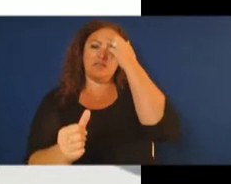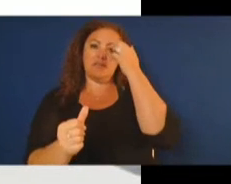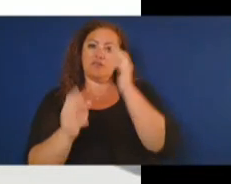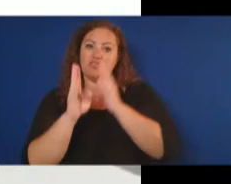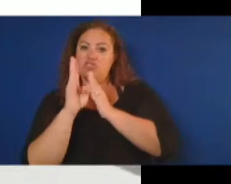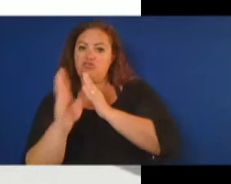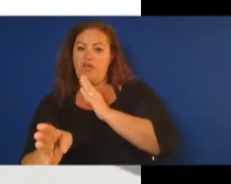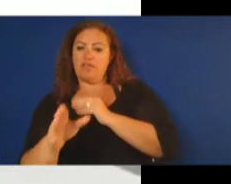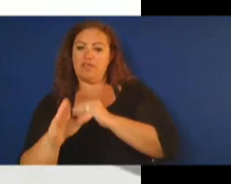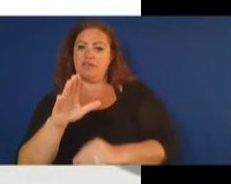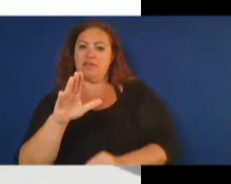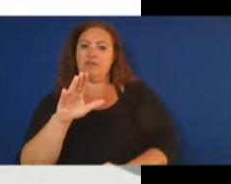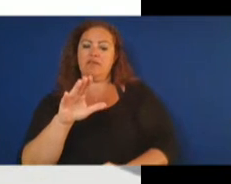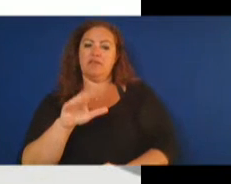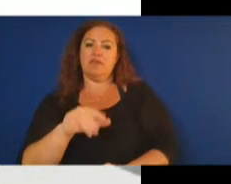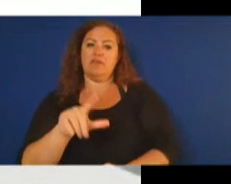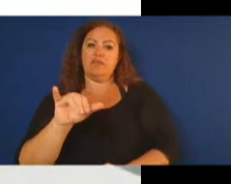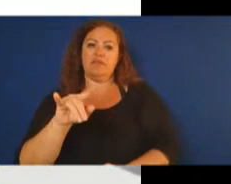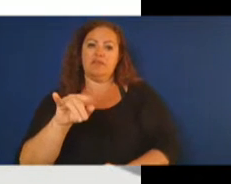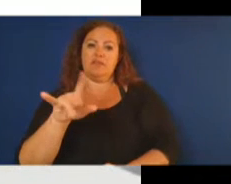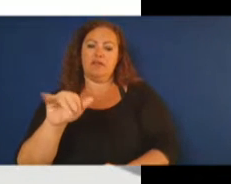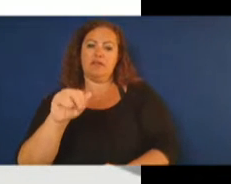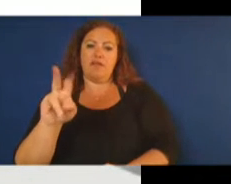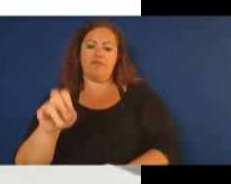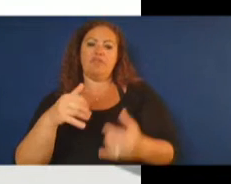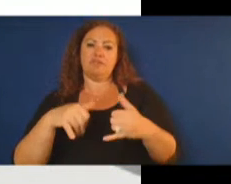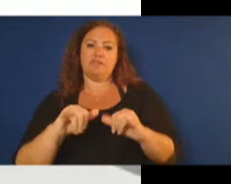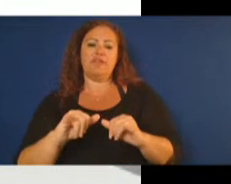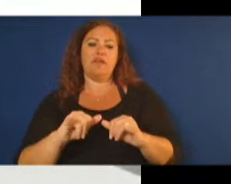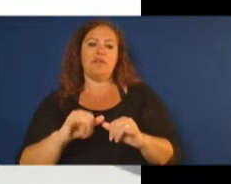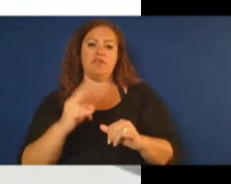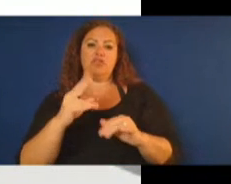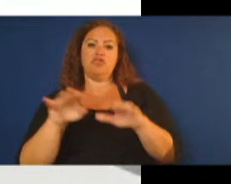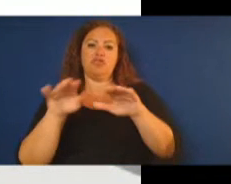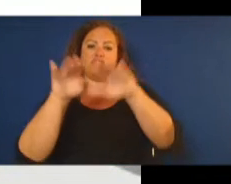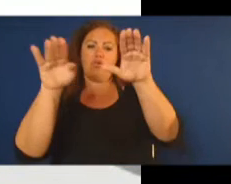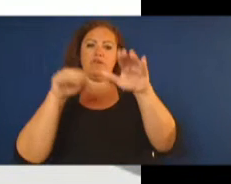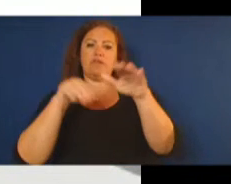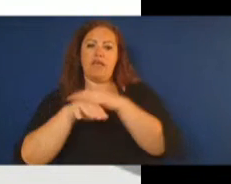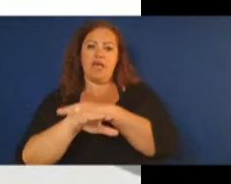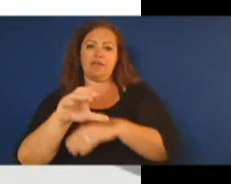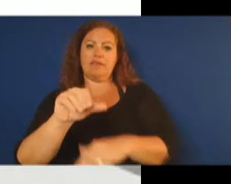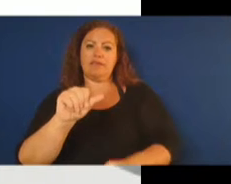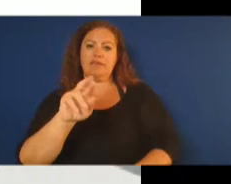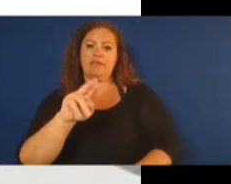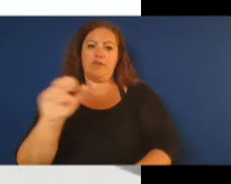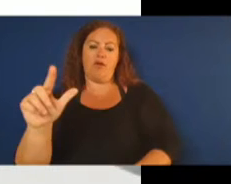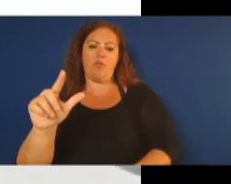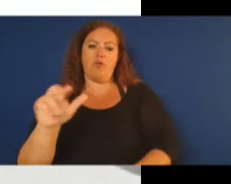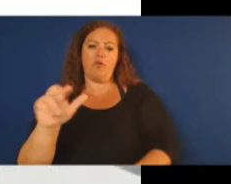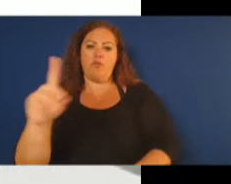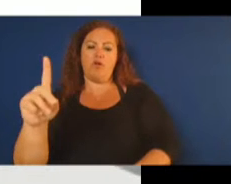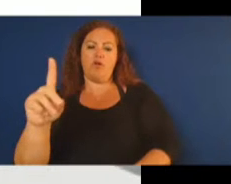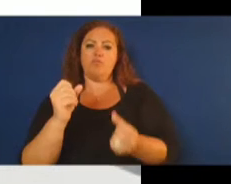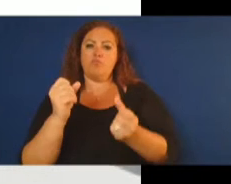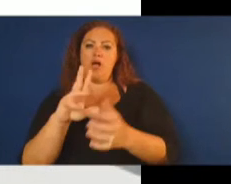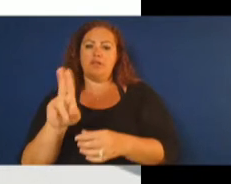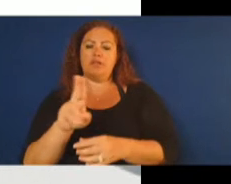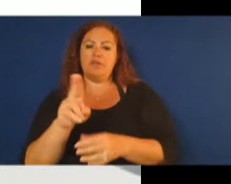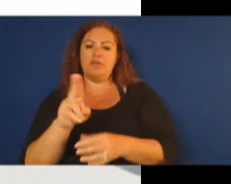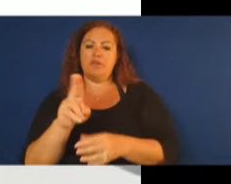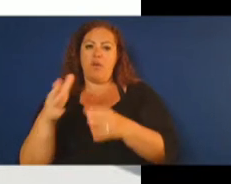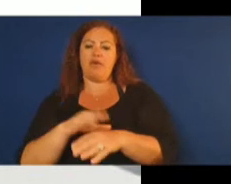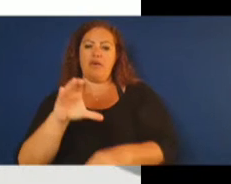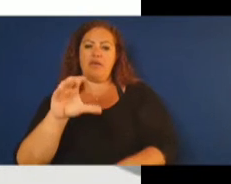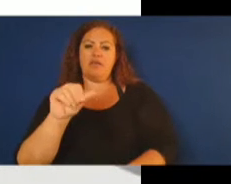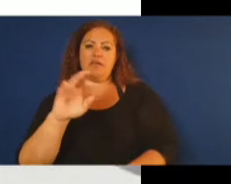but still two stories 17,200 Square ft access point on caramel Road a multi-use path along caramel um